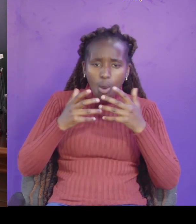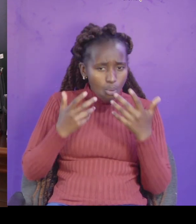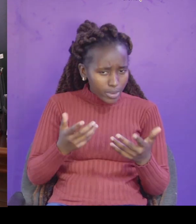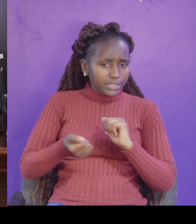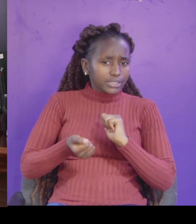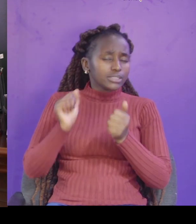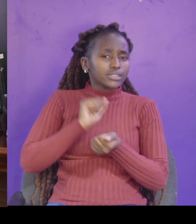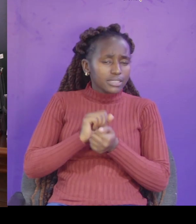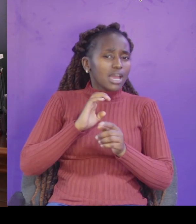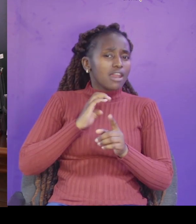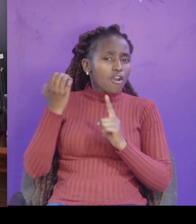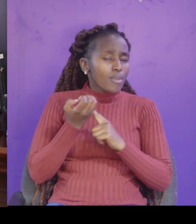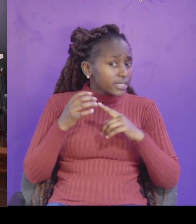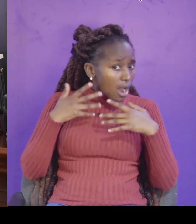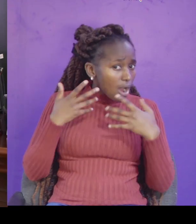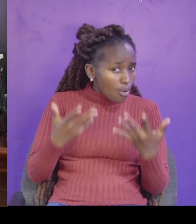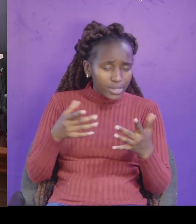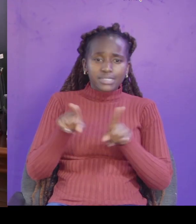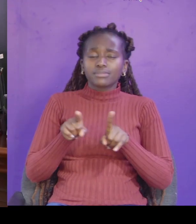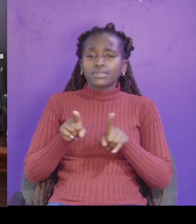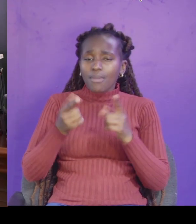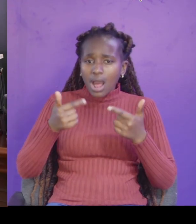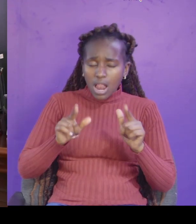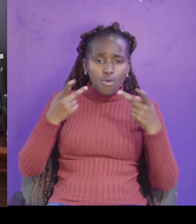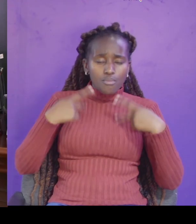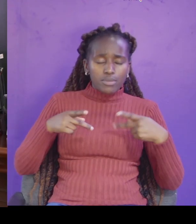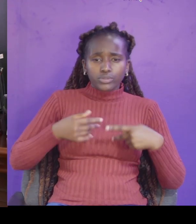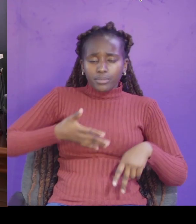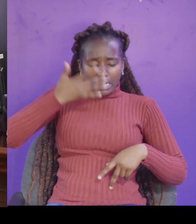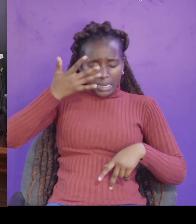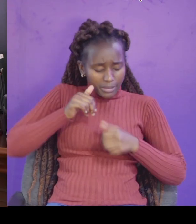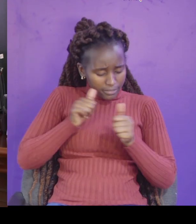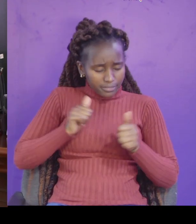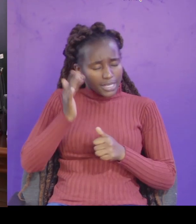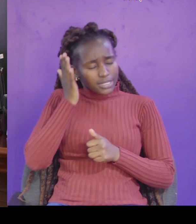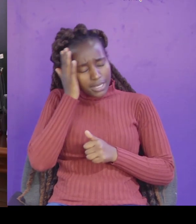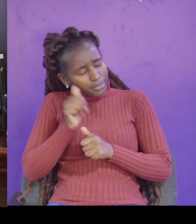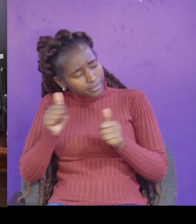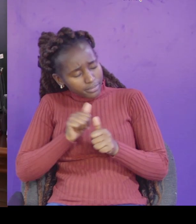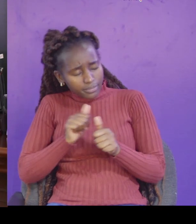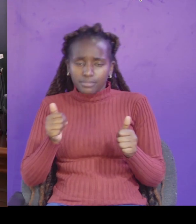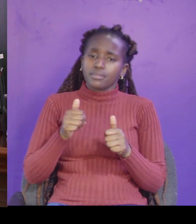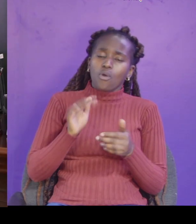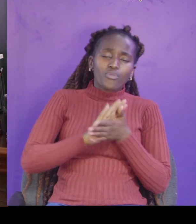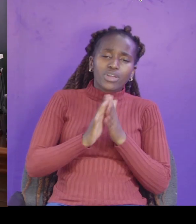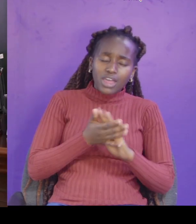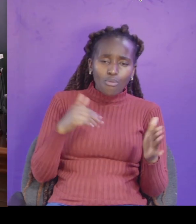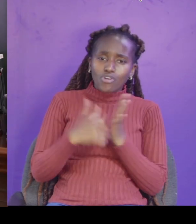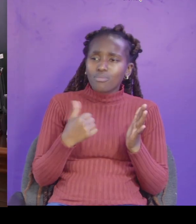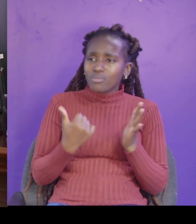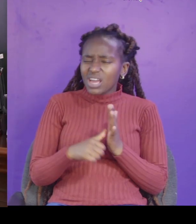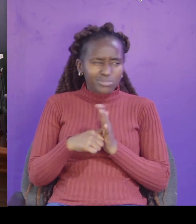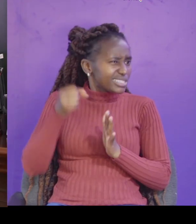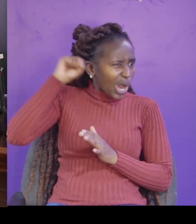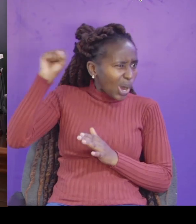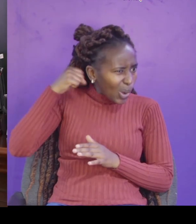made it better. Right now we are able to breathe, we are able to sleep because there's no pollution. It motivates me. It gives me the energy to wake